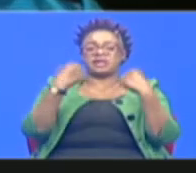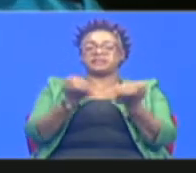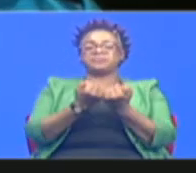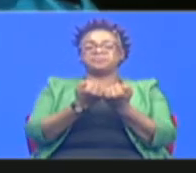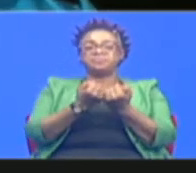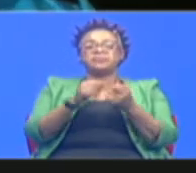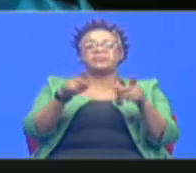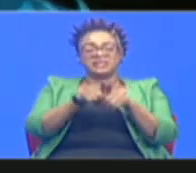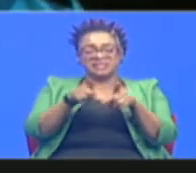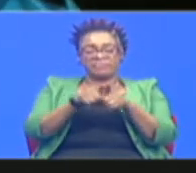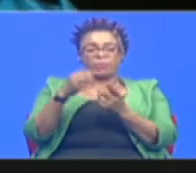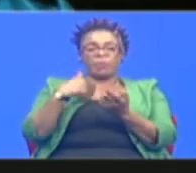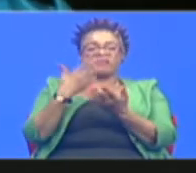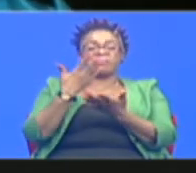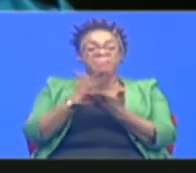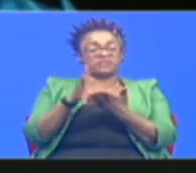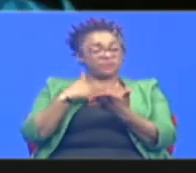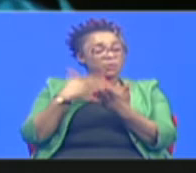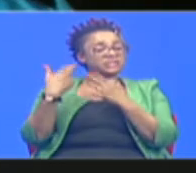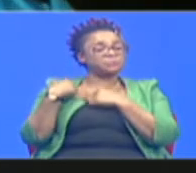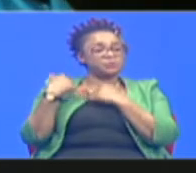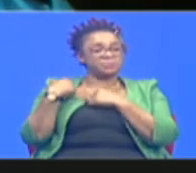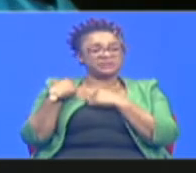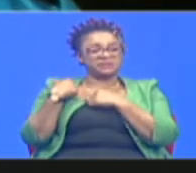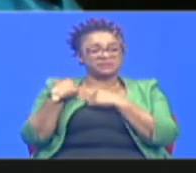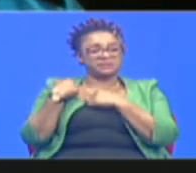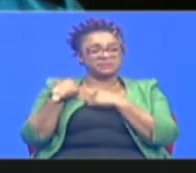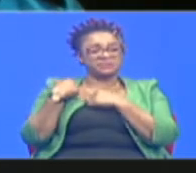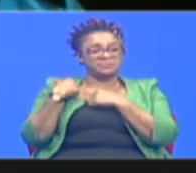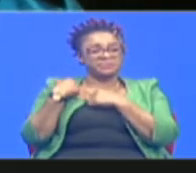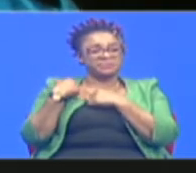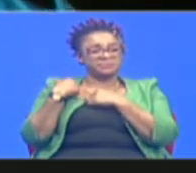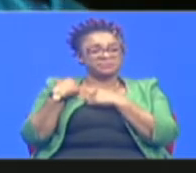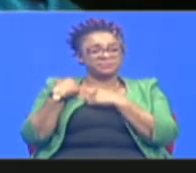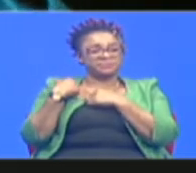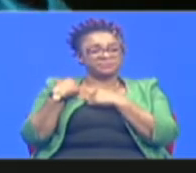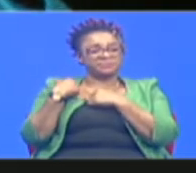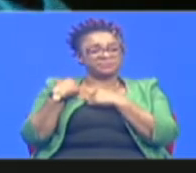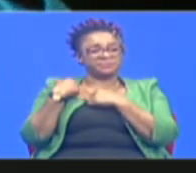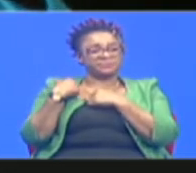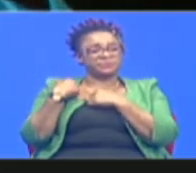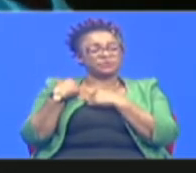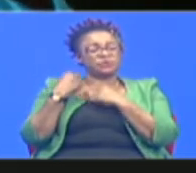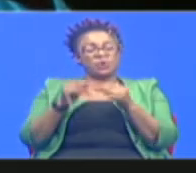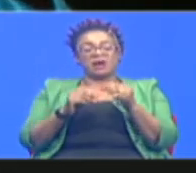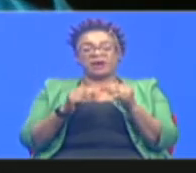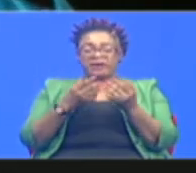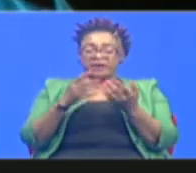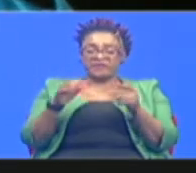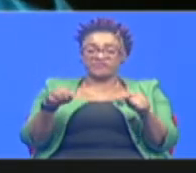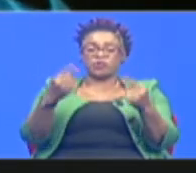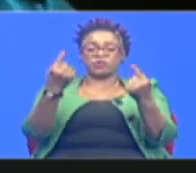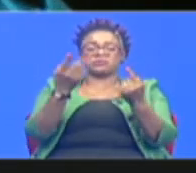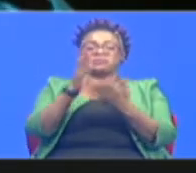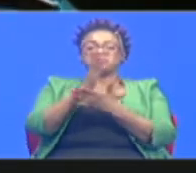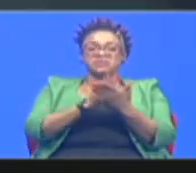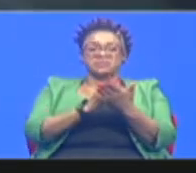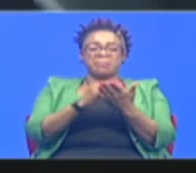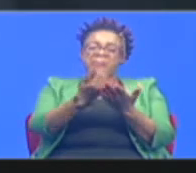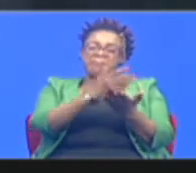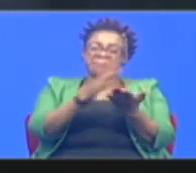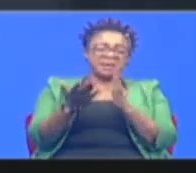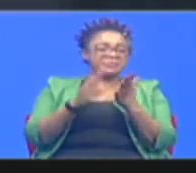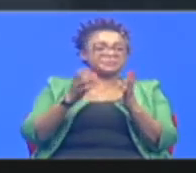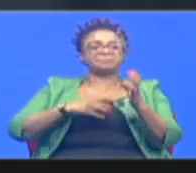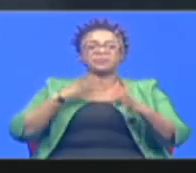part of our responsibility, which is to evoke a certain kind of probably emotion.